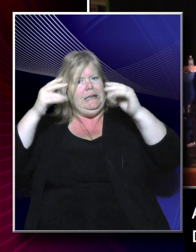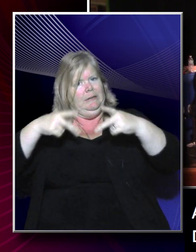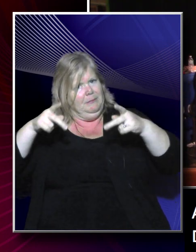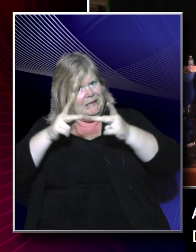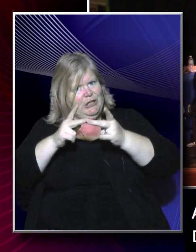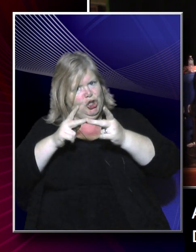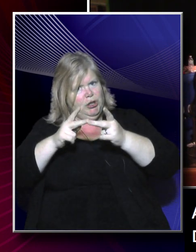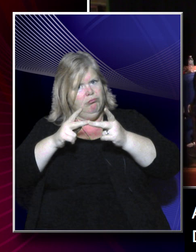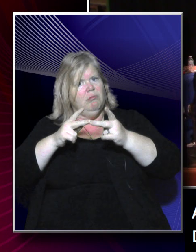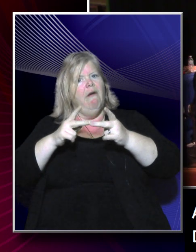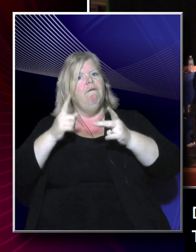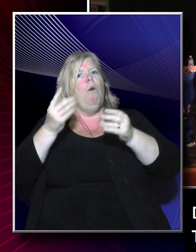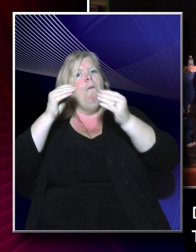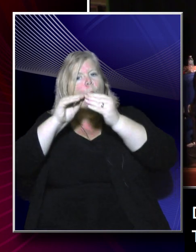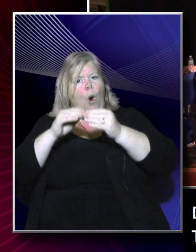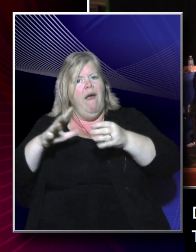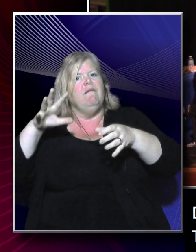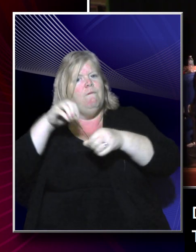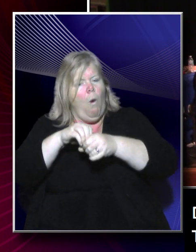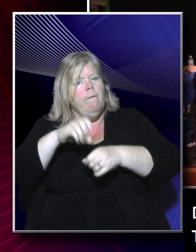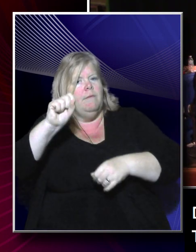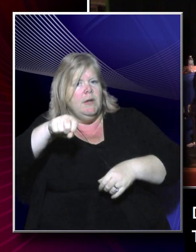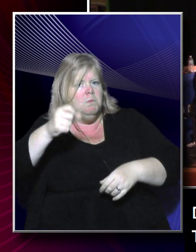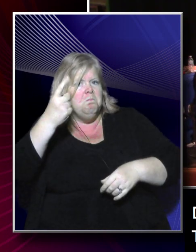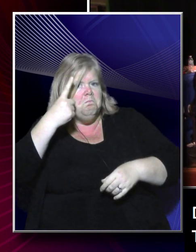that involvement.